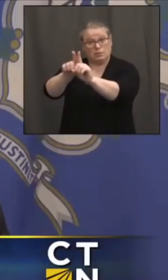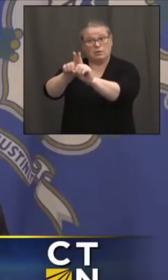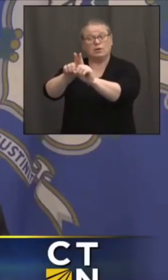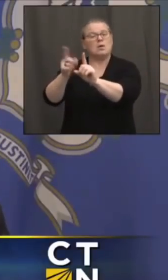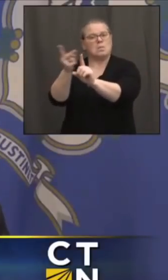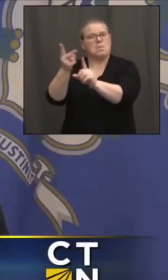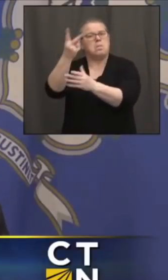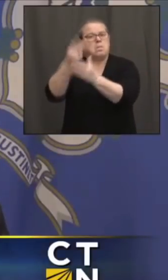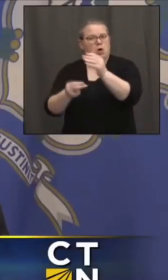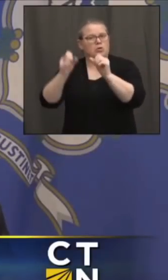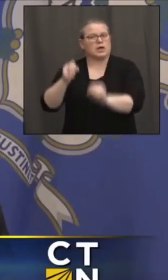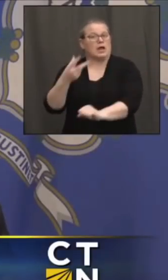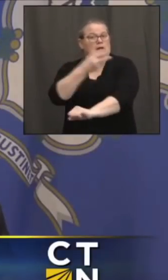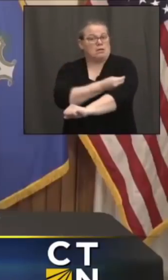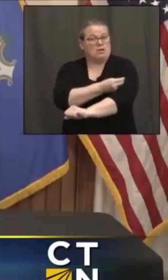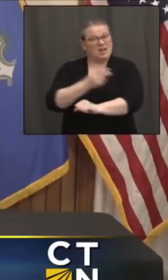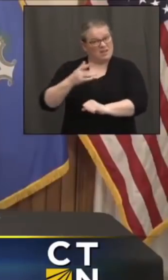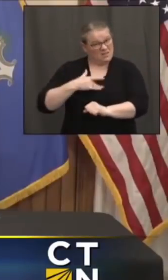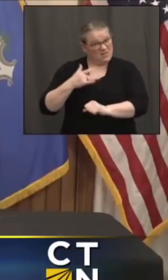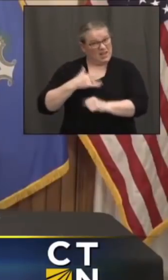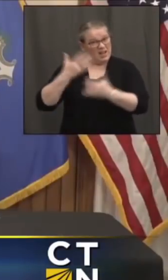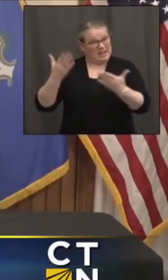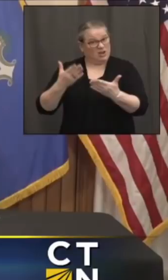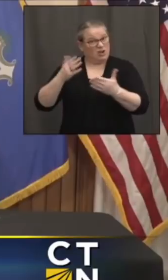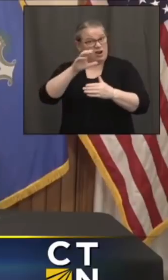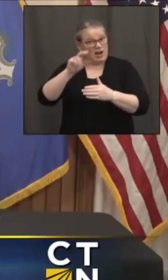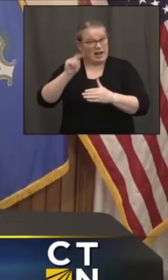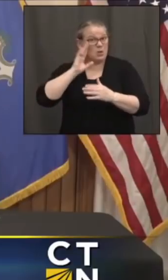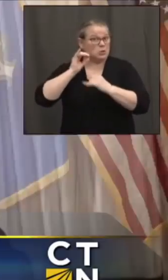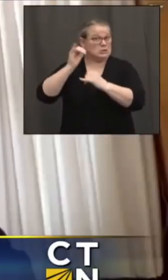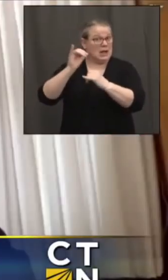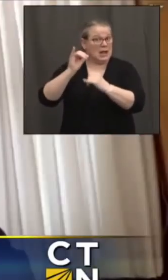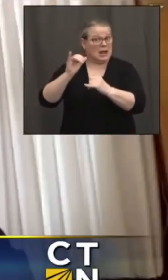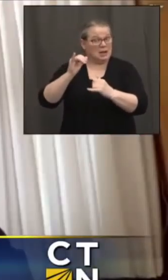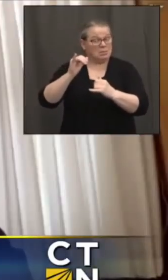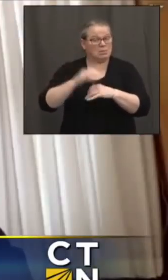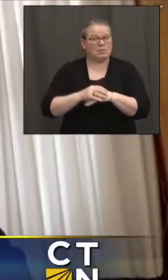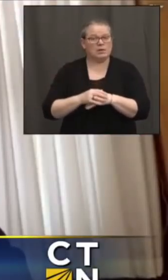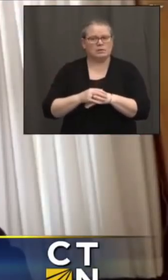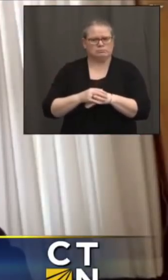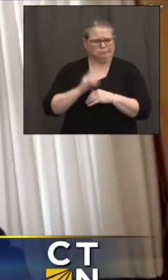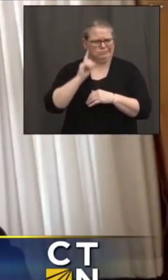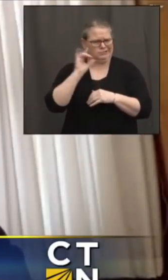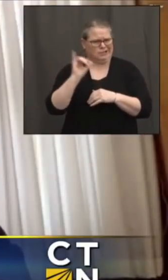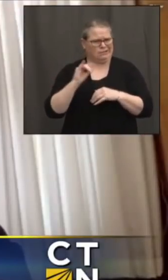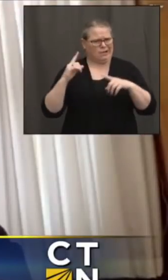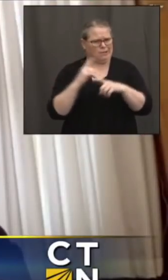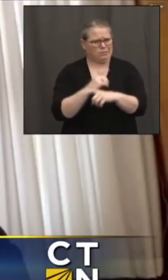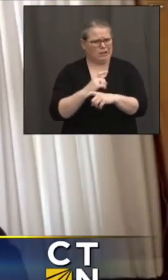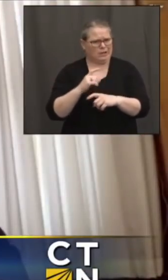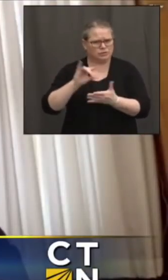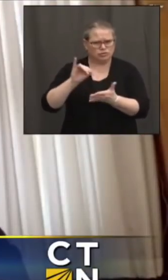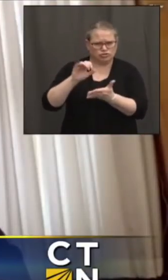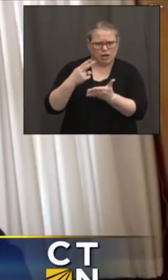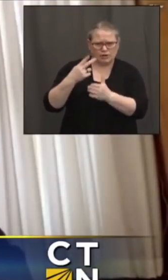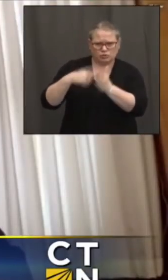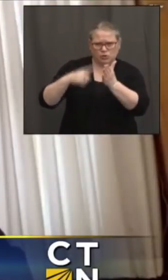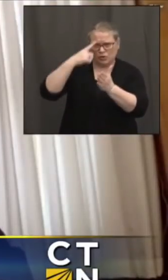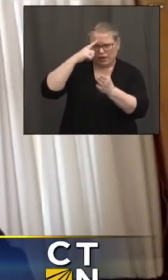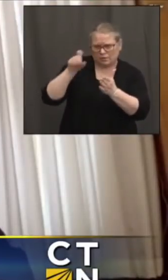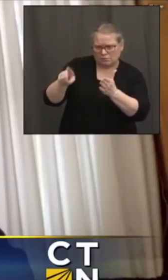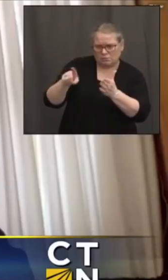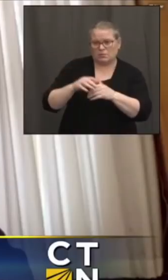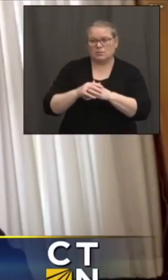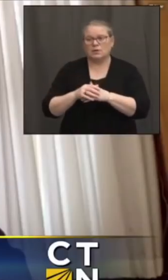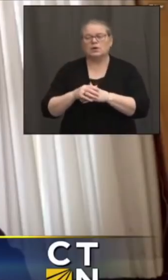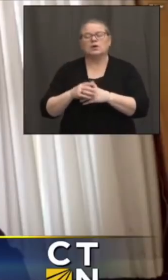Josh? It does sound complicated. We are fortunate that many of our towns are